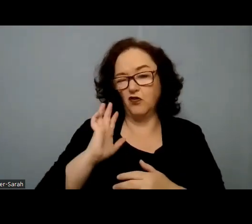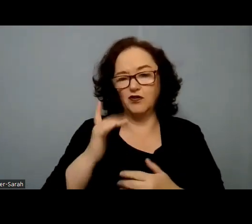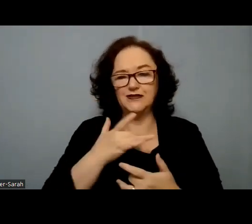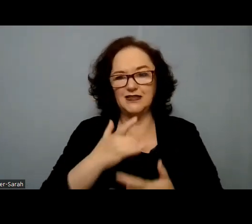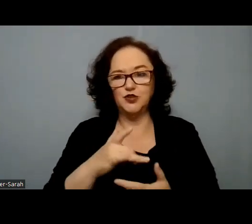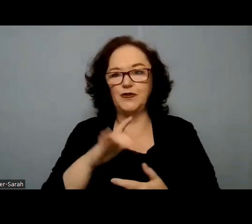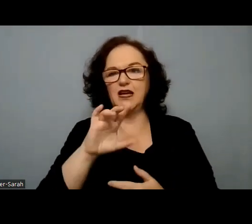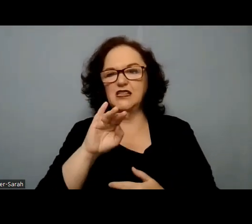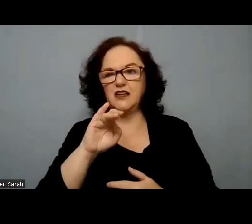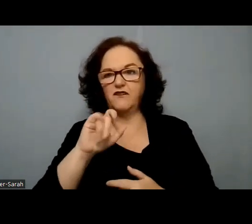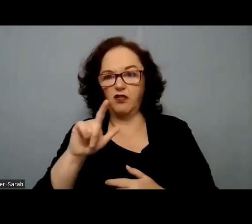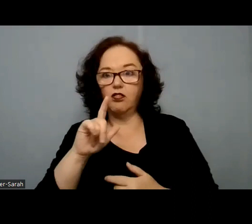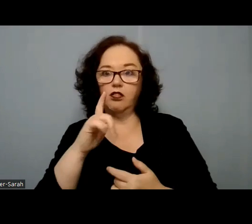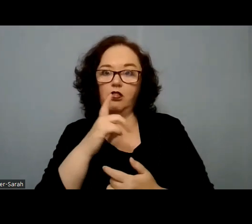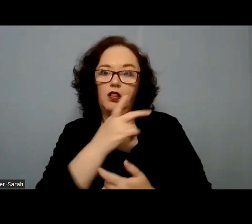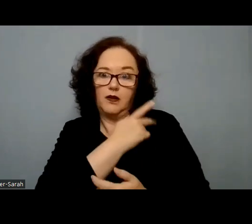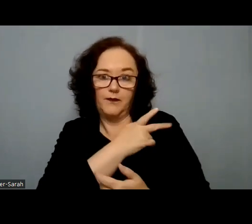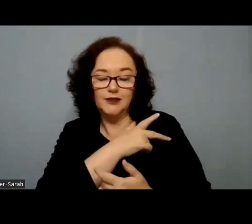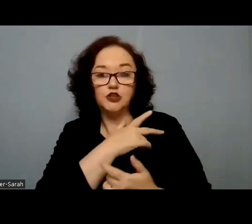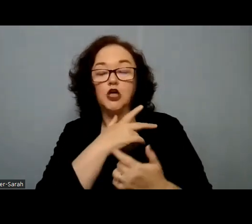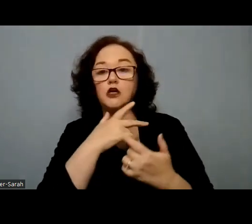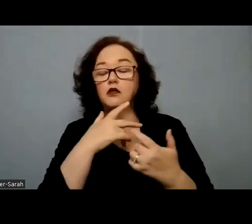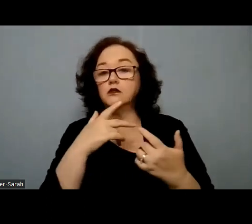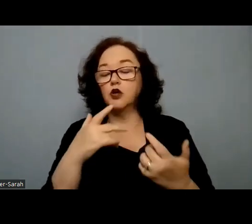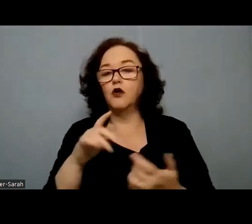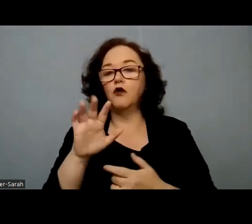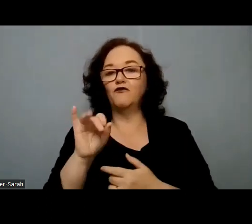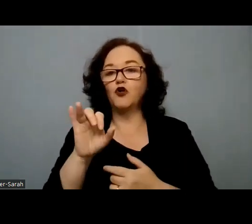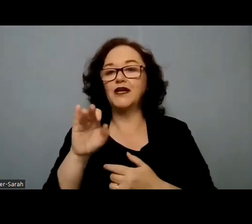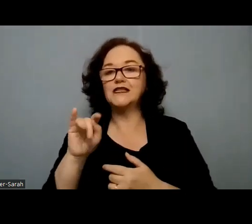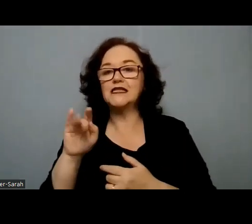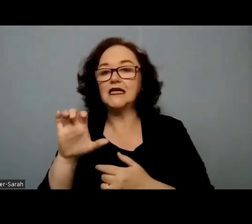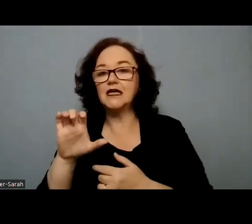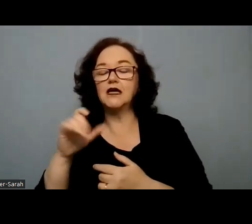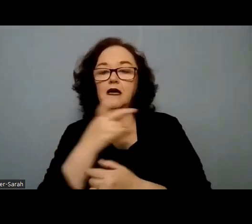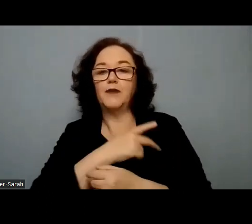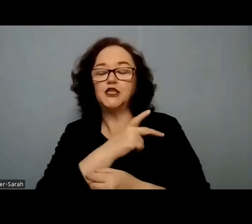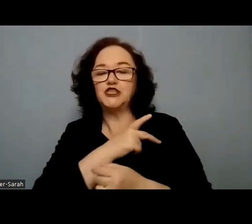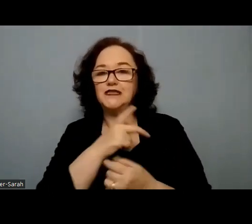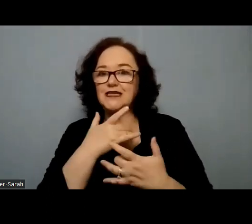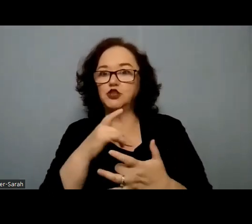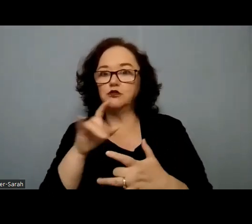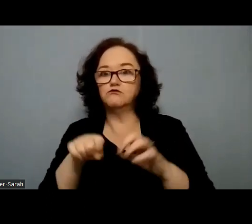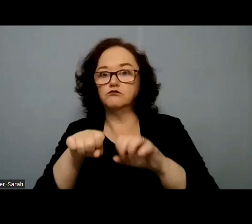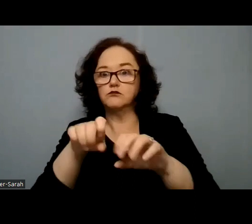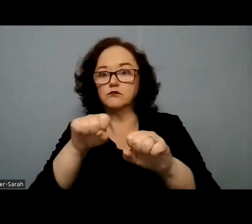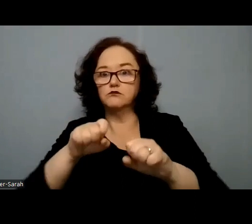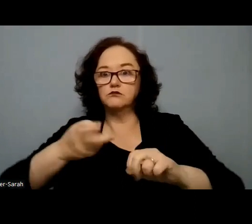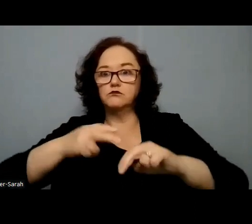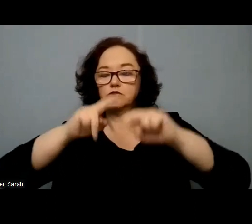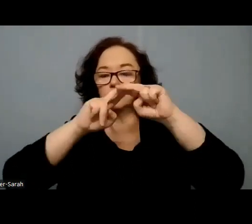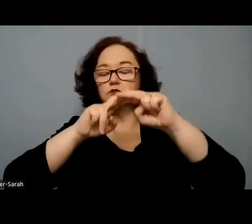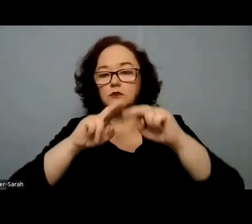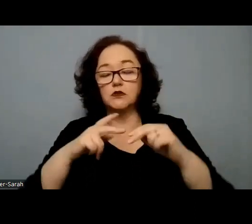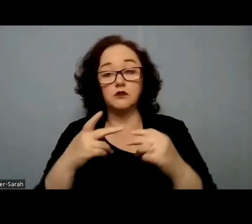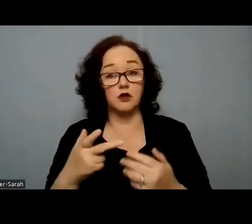admissions. So as the forensic admissions are taking the capacity at our state hospitals, a plan was developed for a